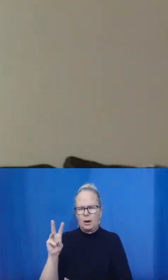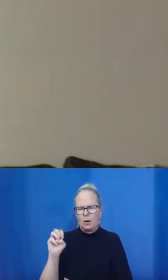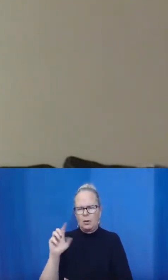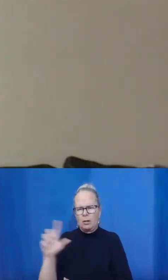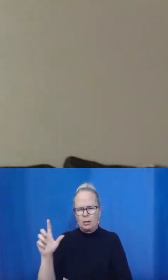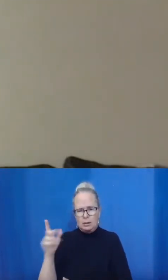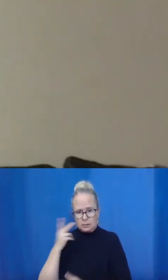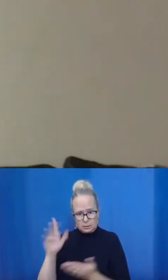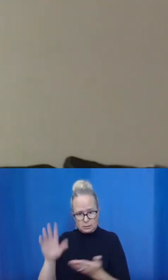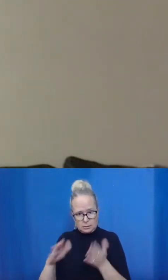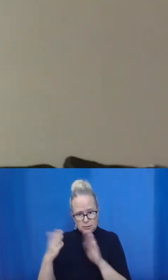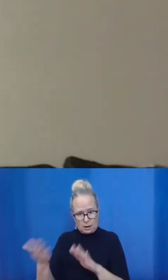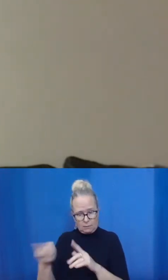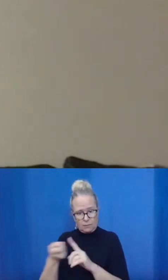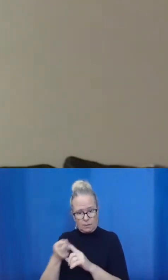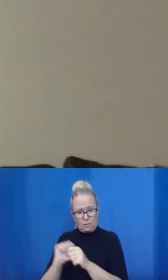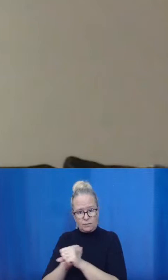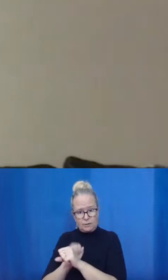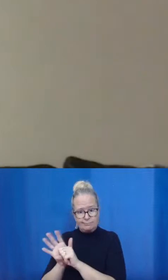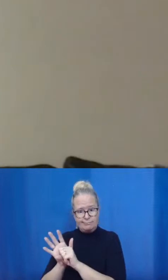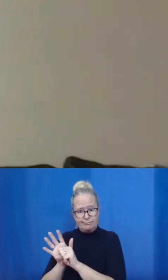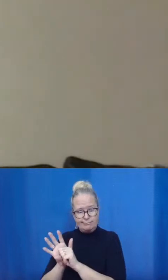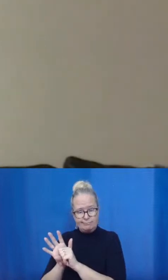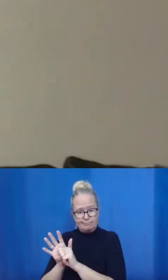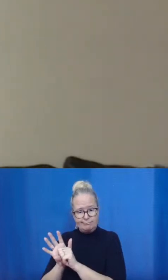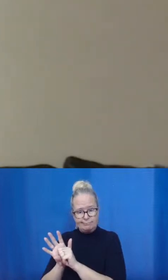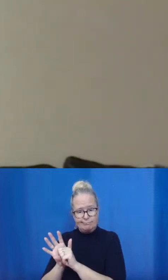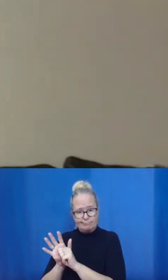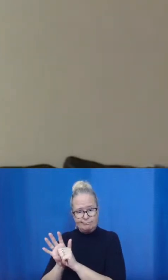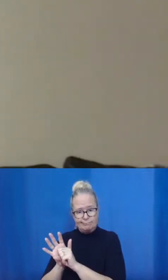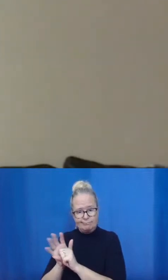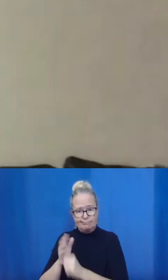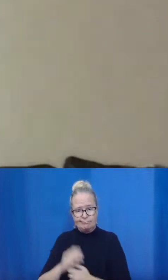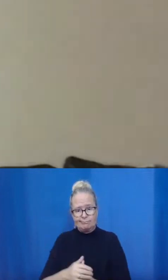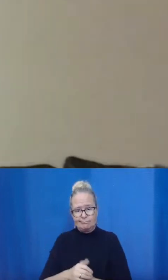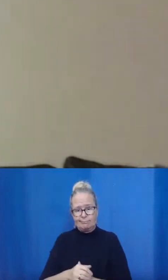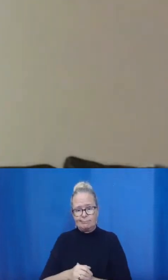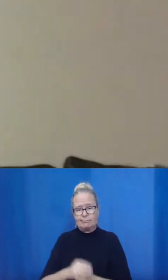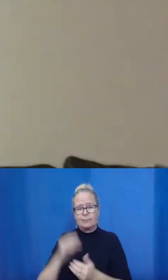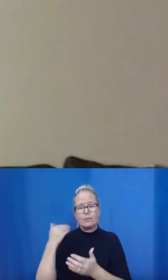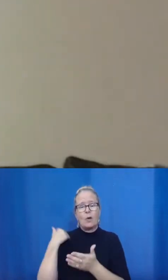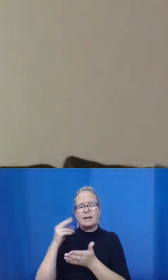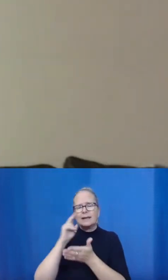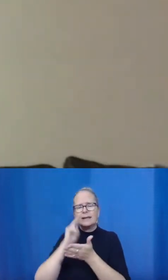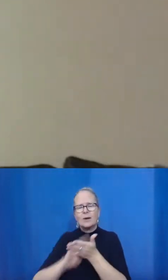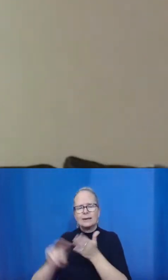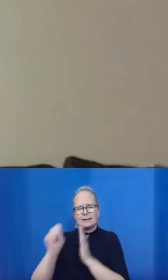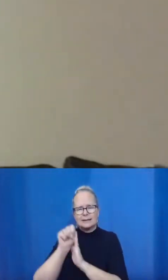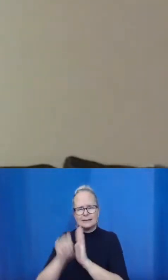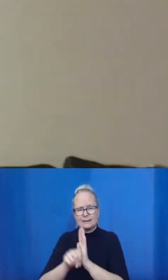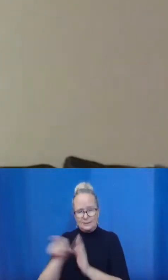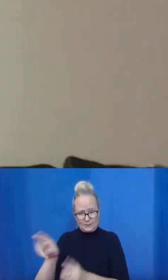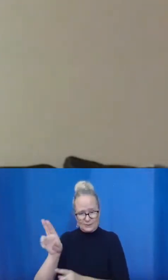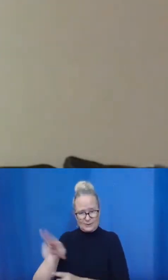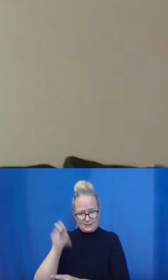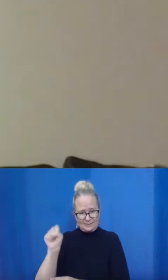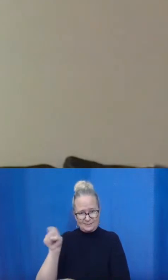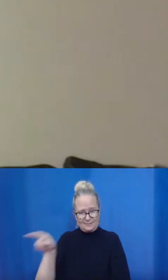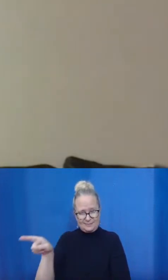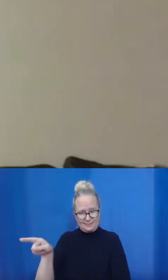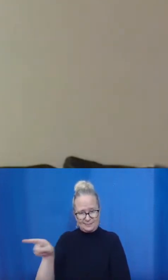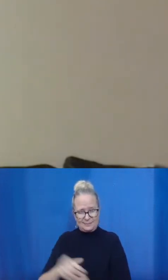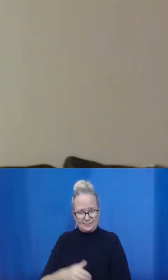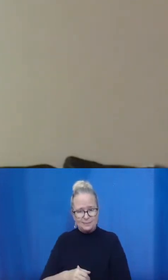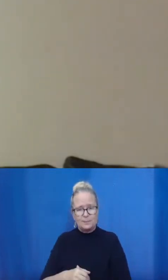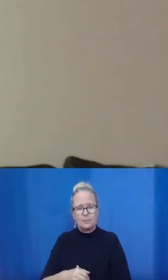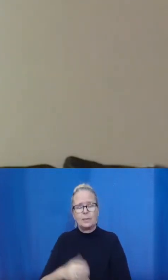up because it's known that Colin Powell had multiple myeloma, which is a blood cancer. It's